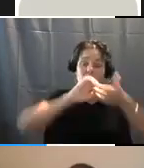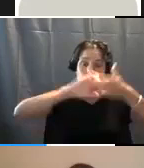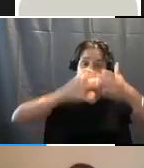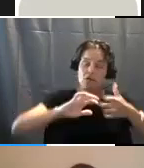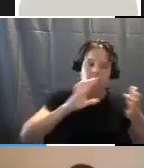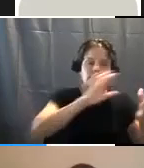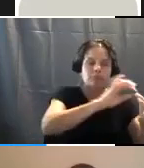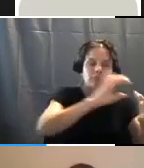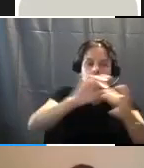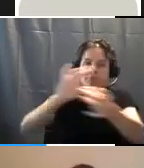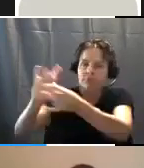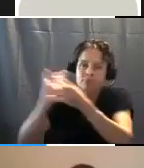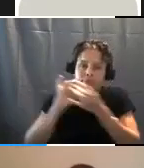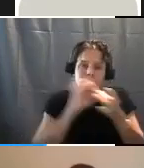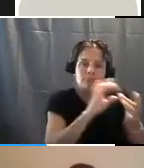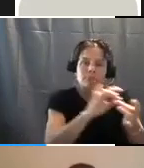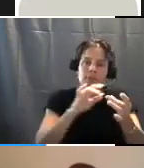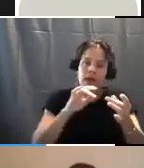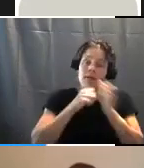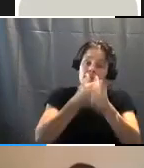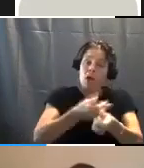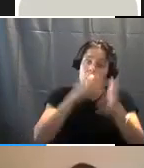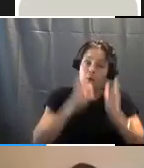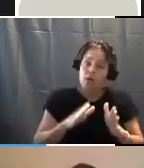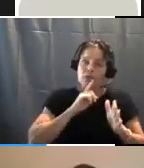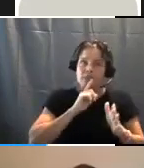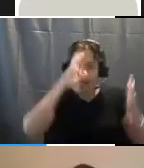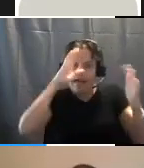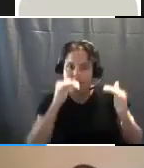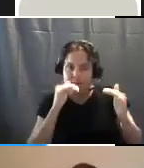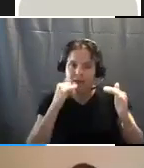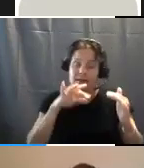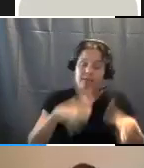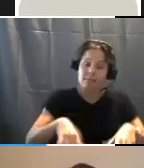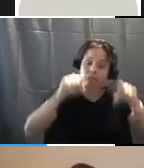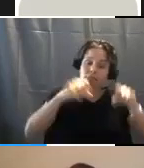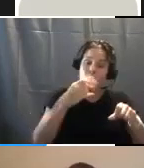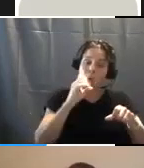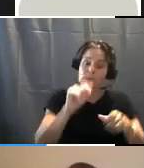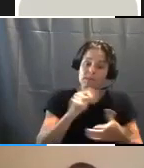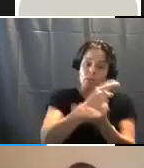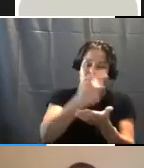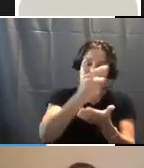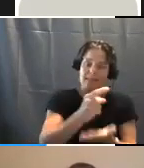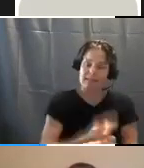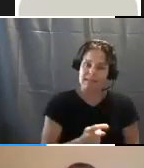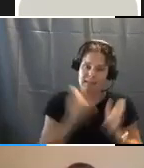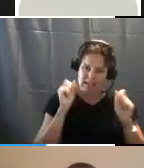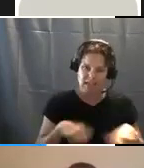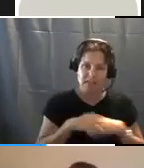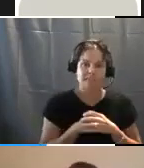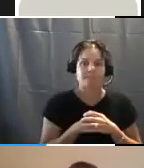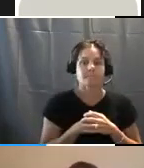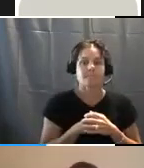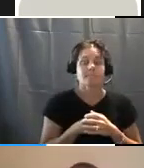your followers will begin to expect this kind of engagement if you decide to host it weekly, for example. So each time you